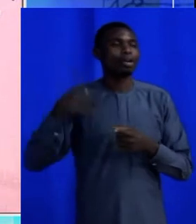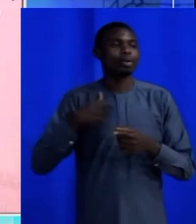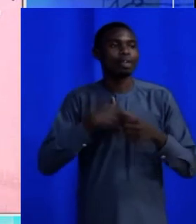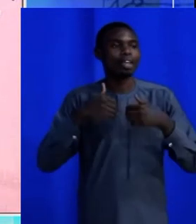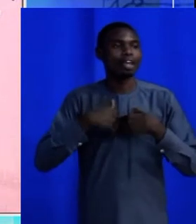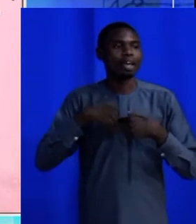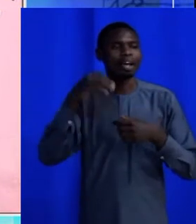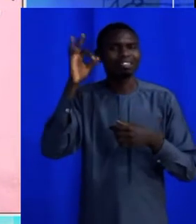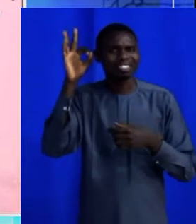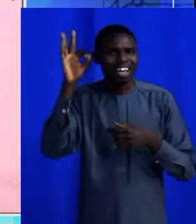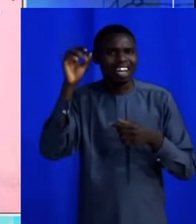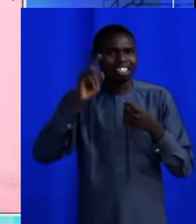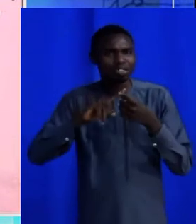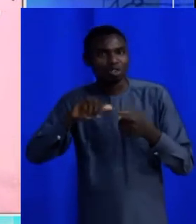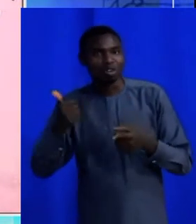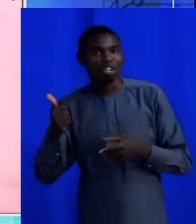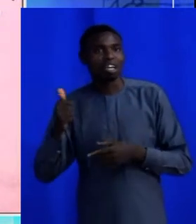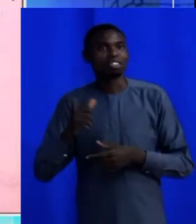hair for production